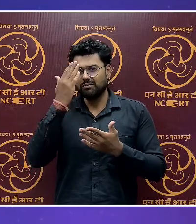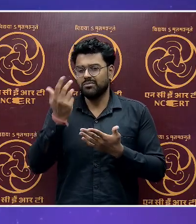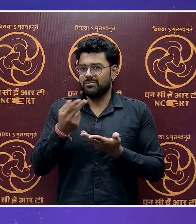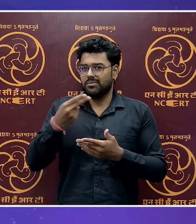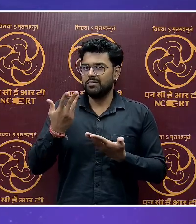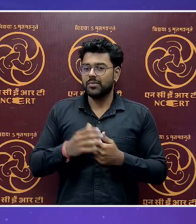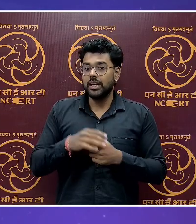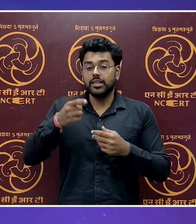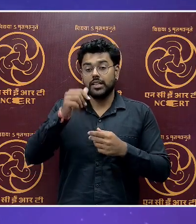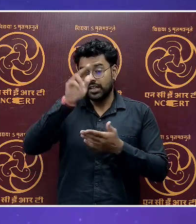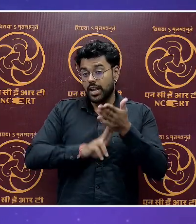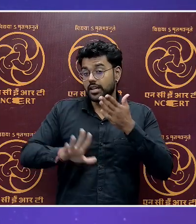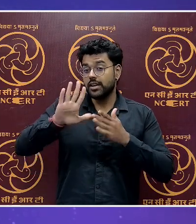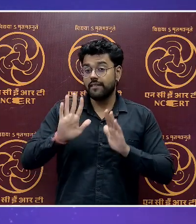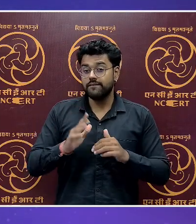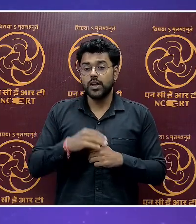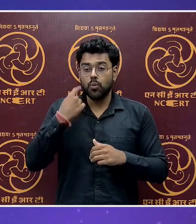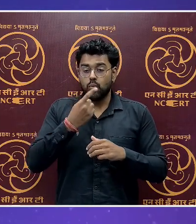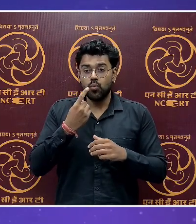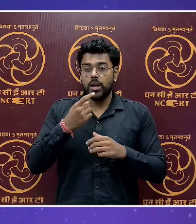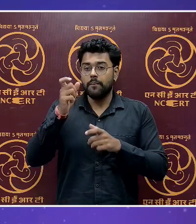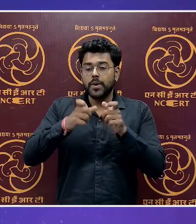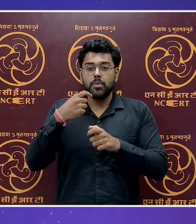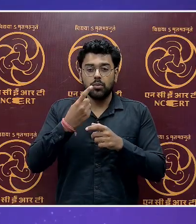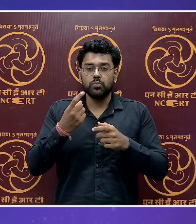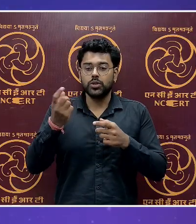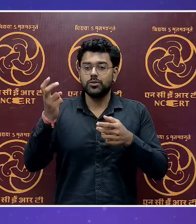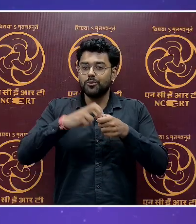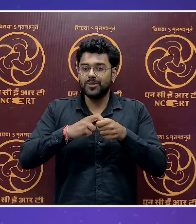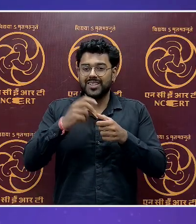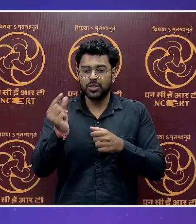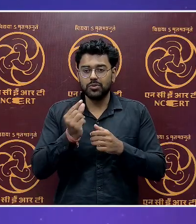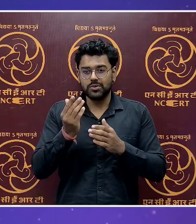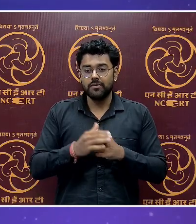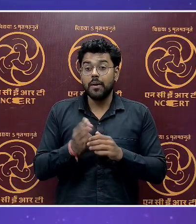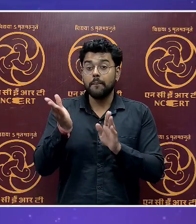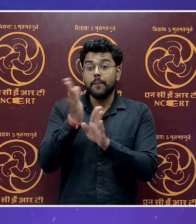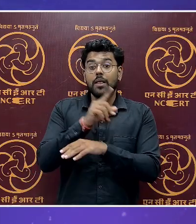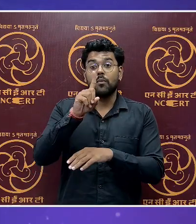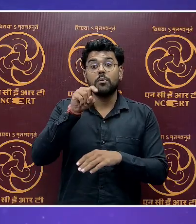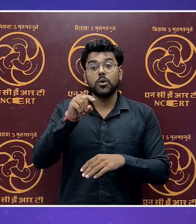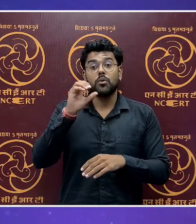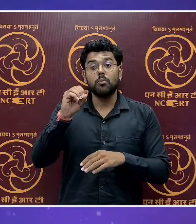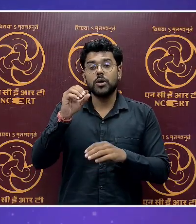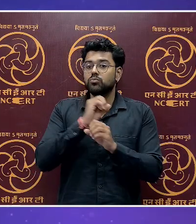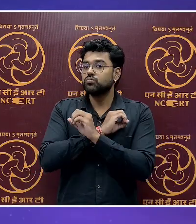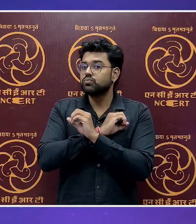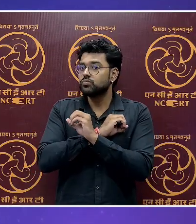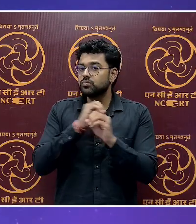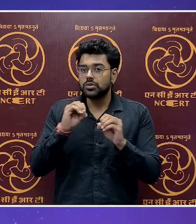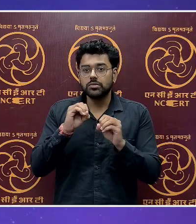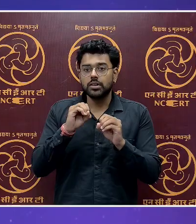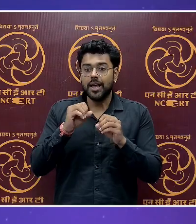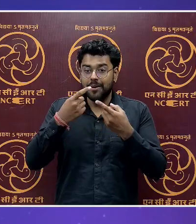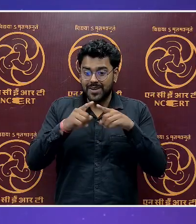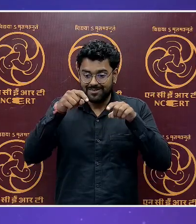sign-on service which used for the login into the PRASHAST 2.0. Earlier in 1.0, we do not have the authentication based login